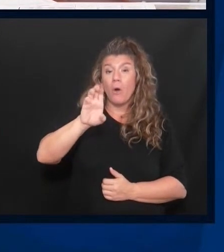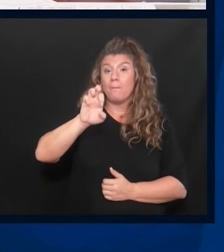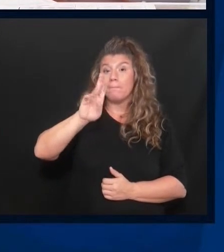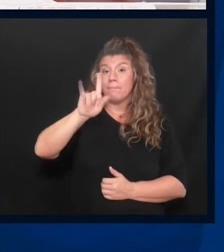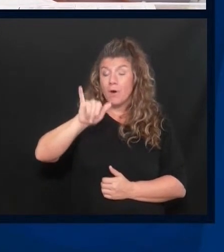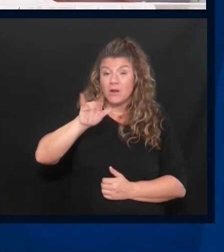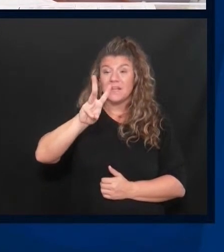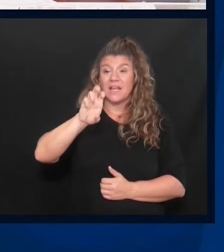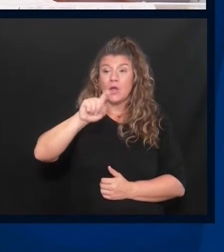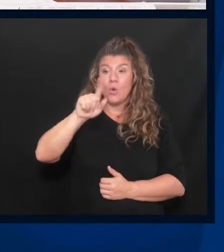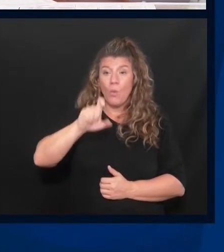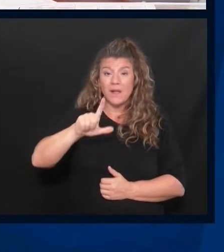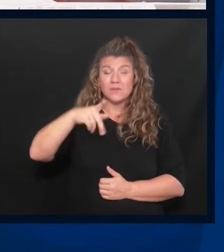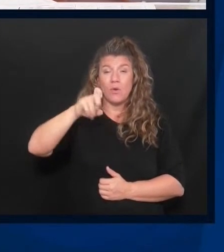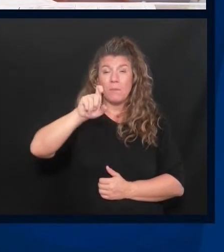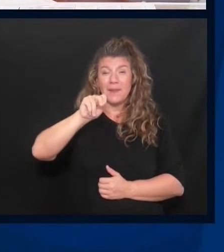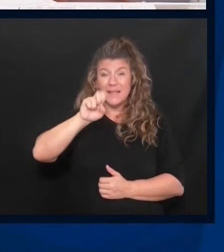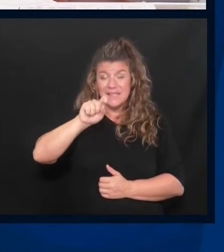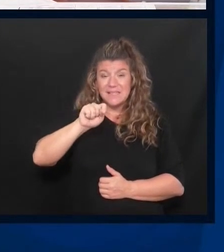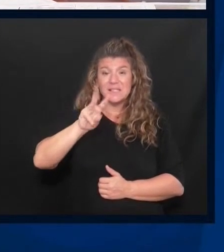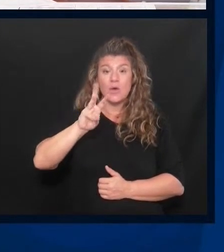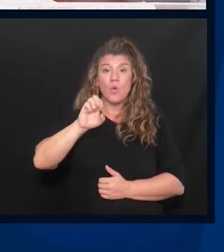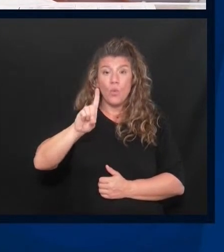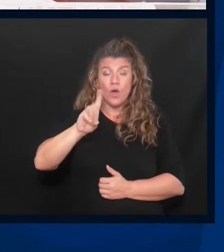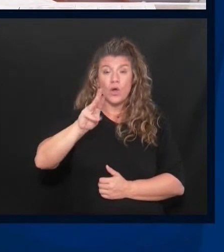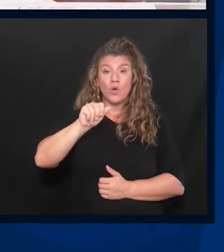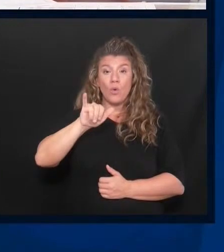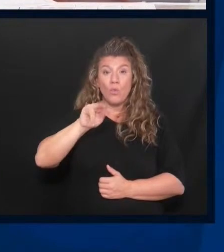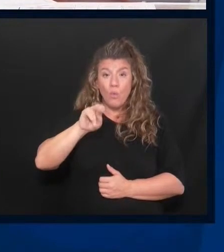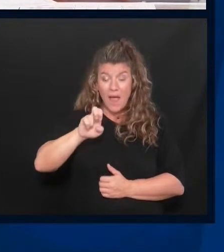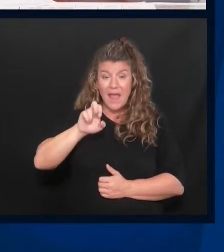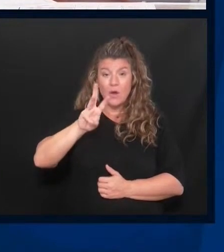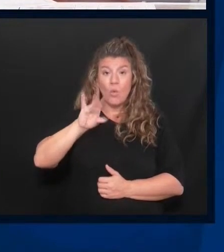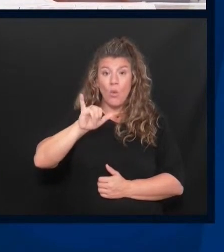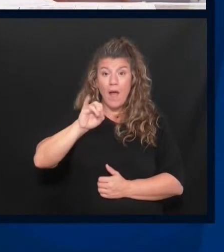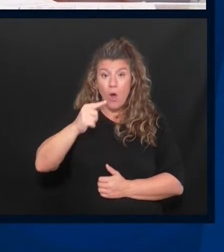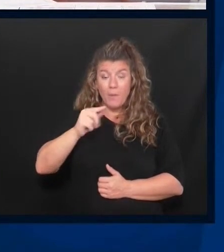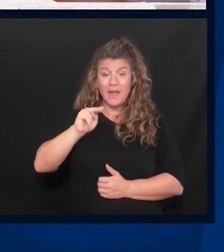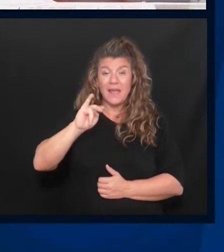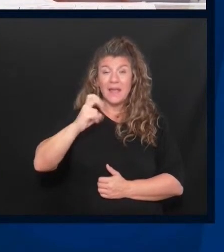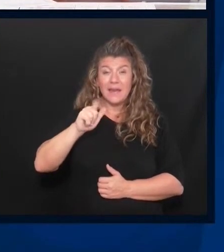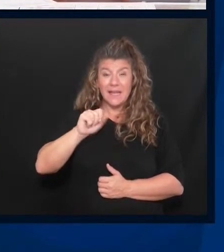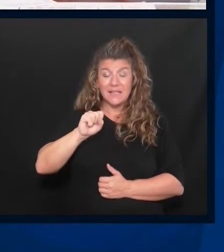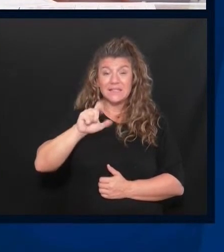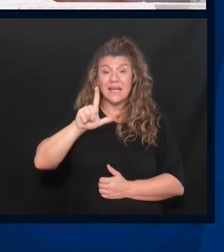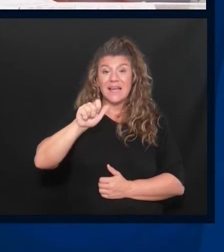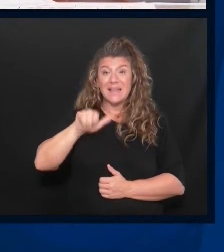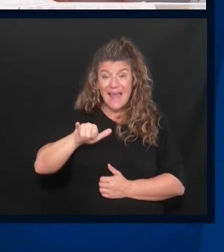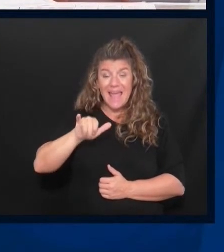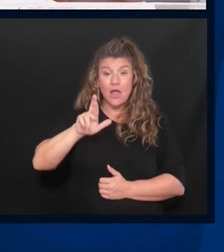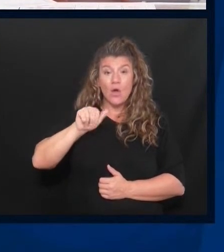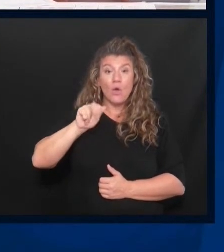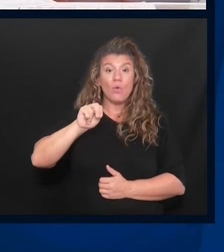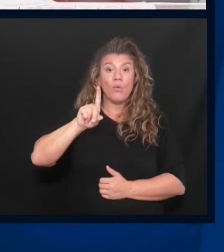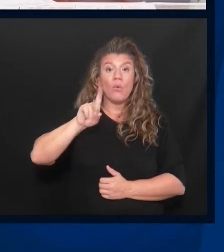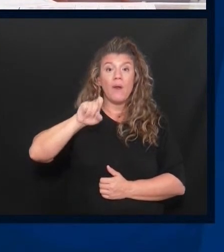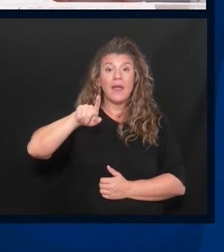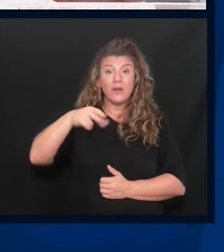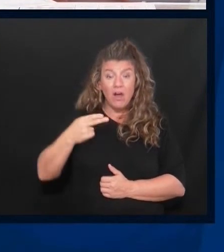Wetzel, Pleasance, Wood, Wayne, Wyoming, Nicholas, Clay, Randolph, and Hardy counties.